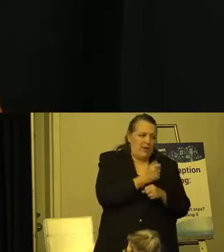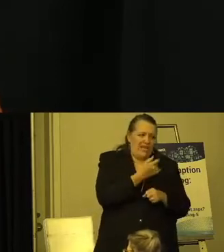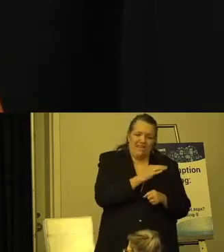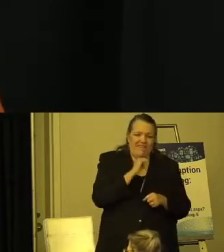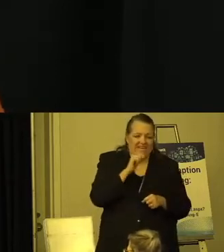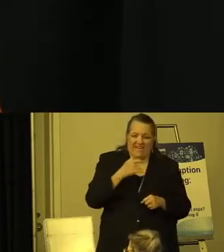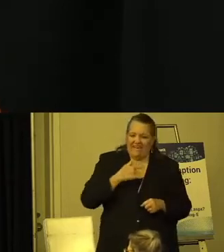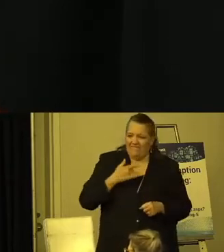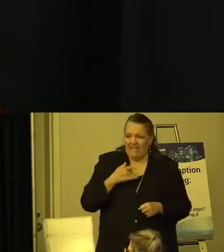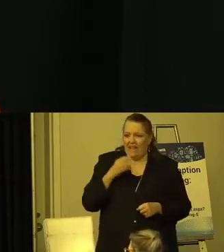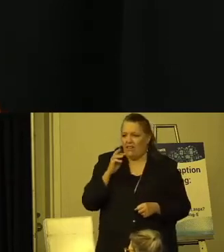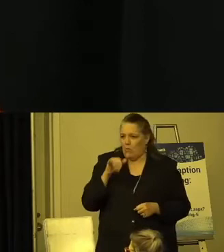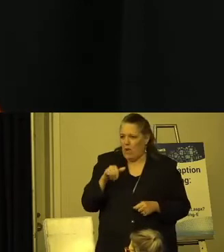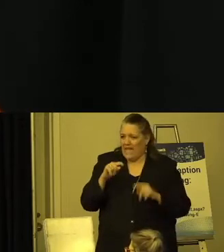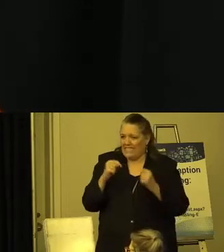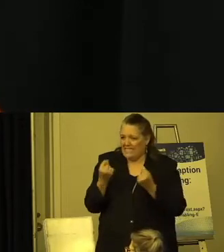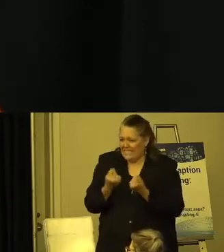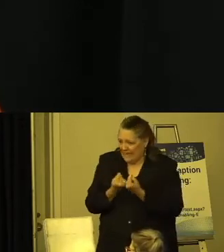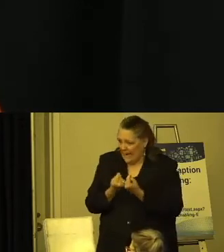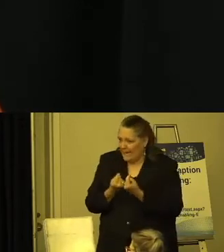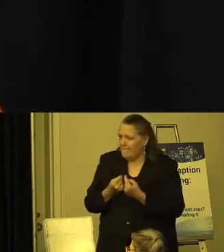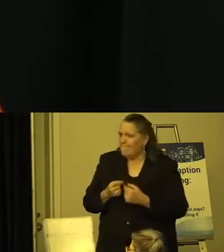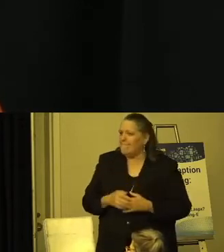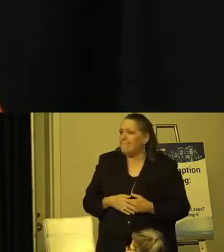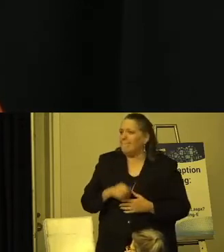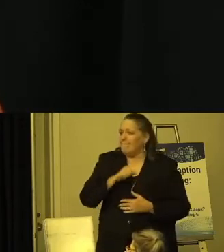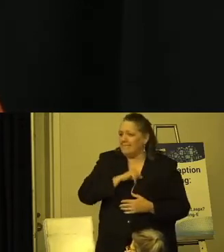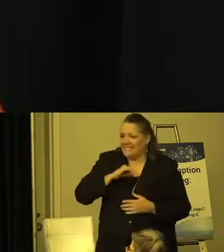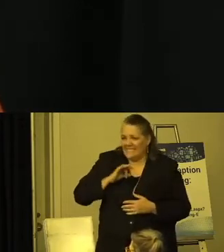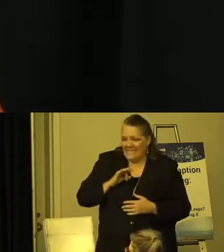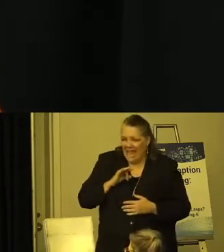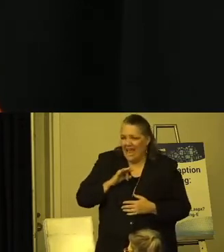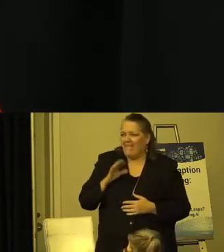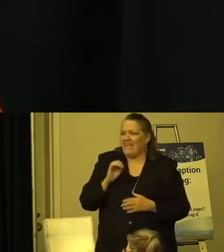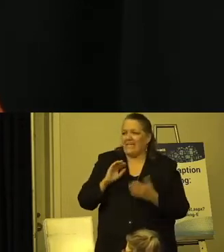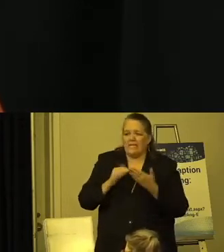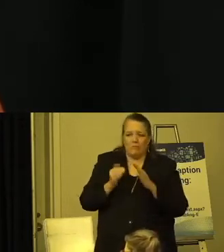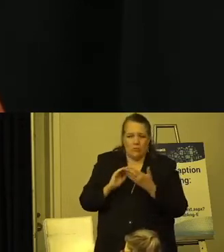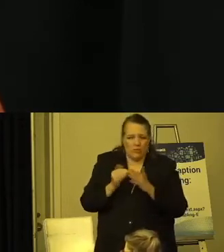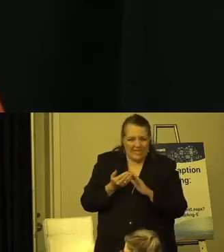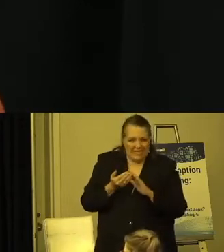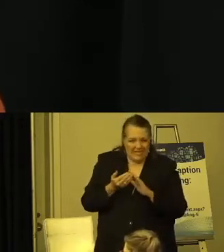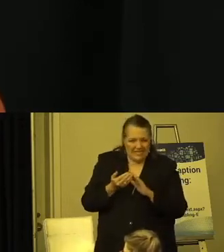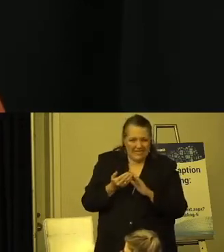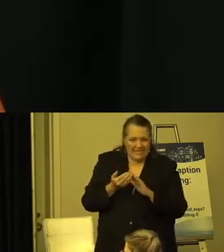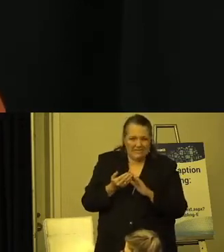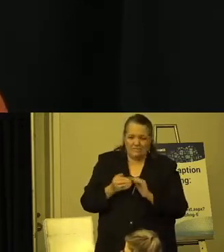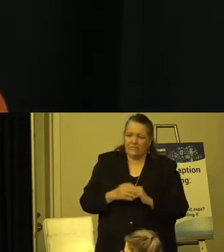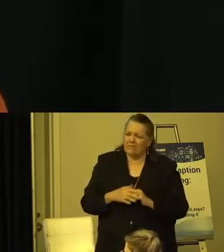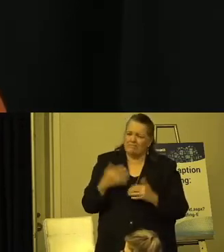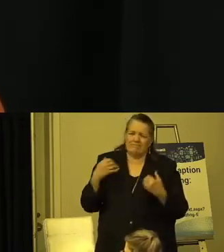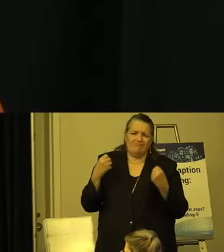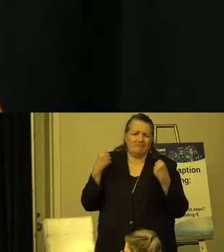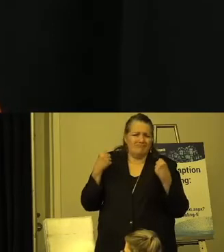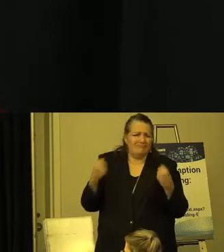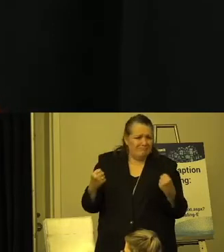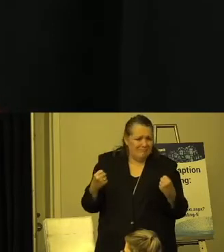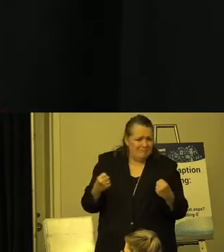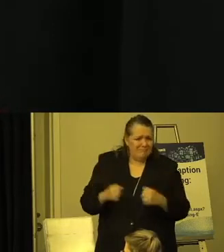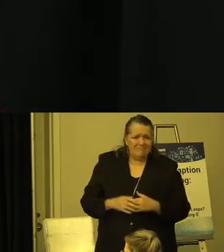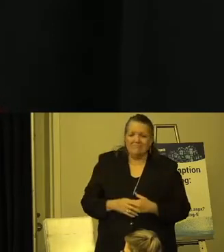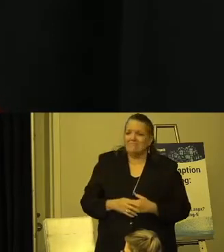feel that the Way team, the staff, and the Way community are incredibly strong